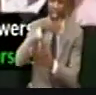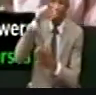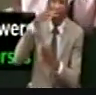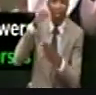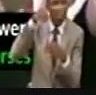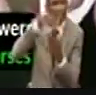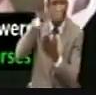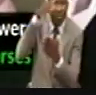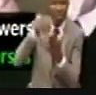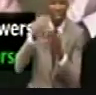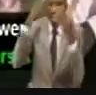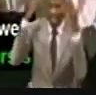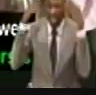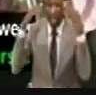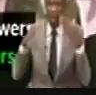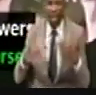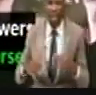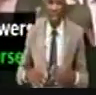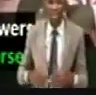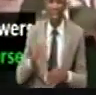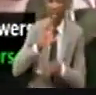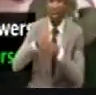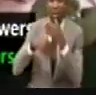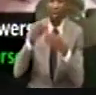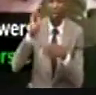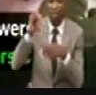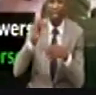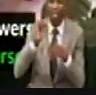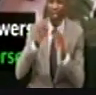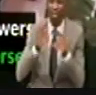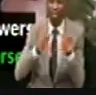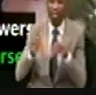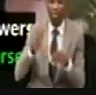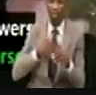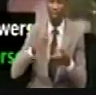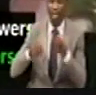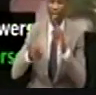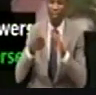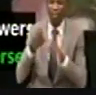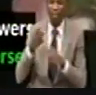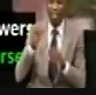God is calling you, my friend, to join in the shower.